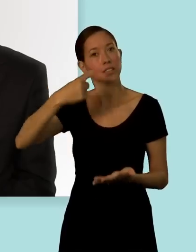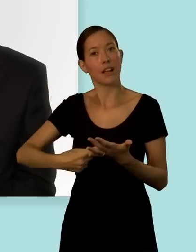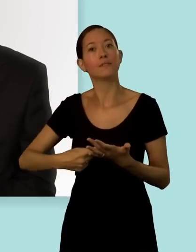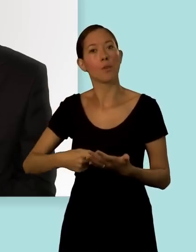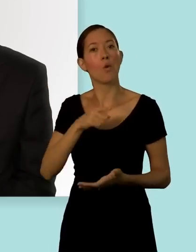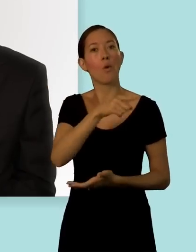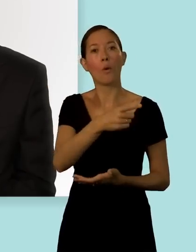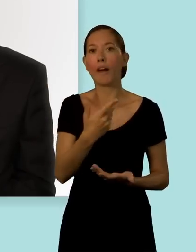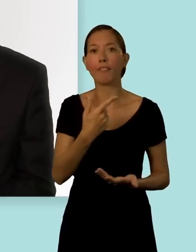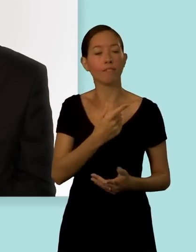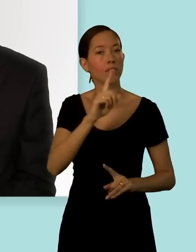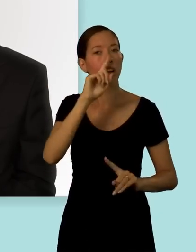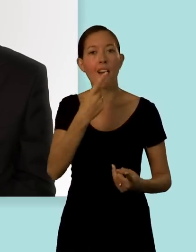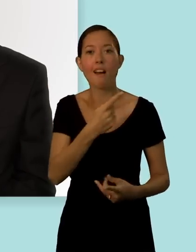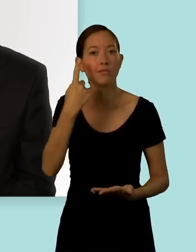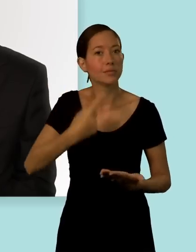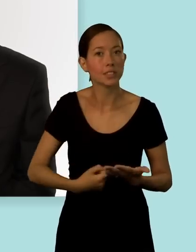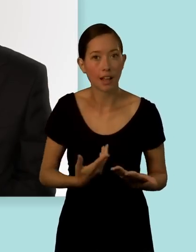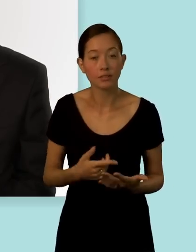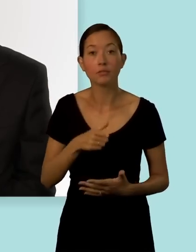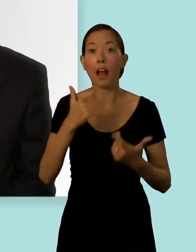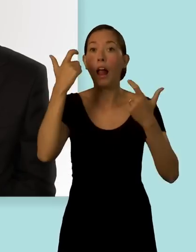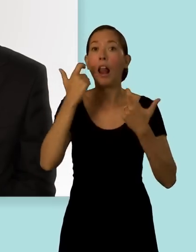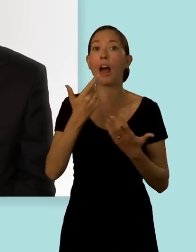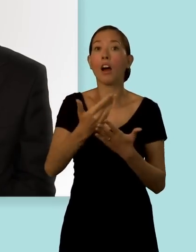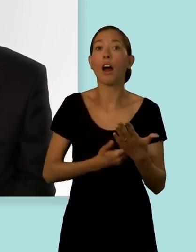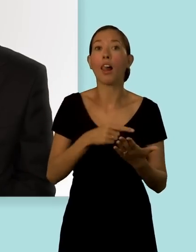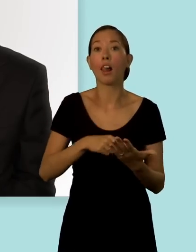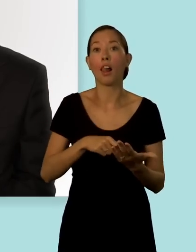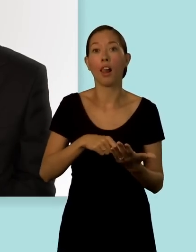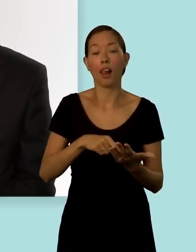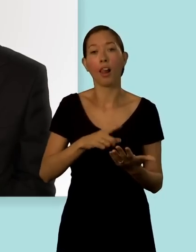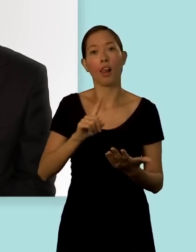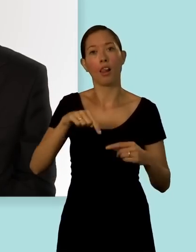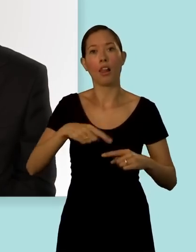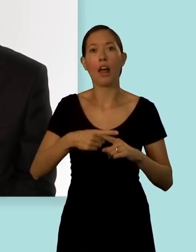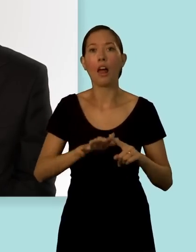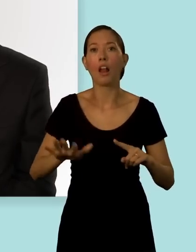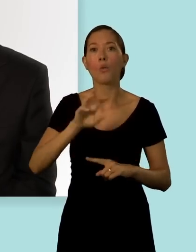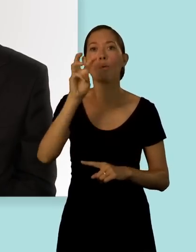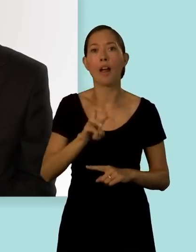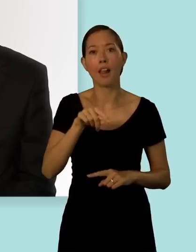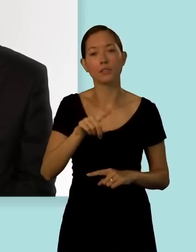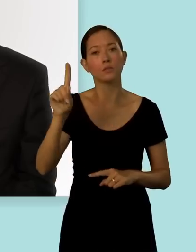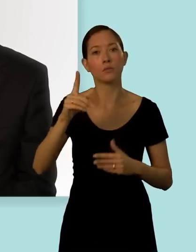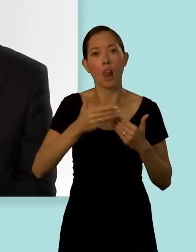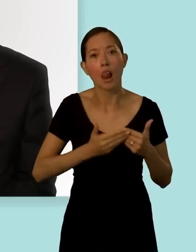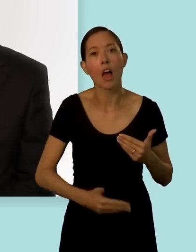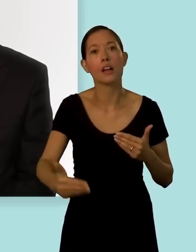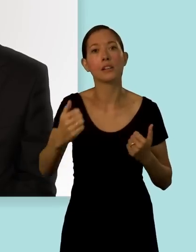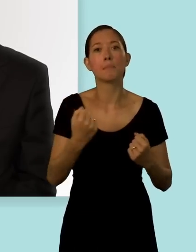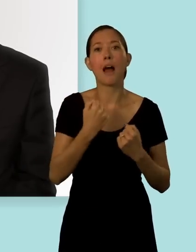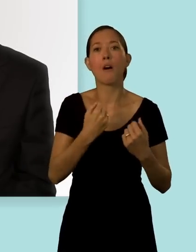The legal document to set this up in England and Wales is called a lasting power of attorney, or LPA. There are two types of